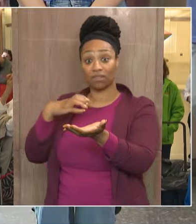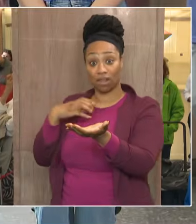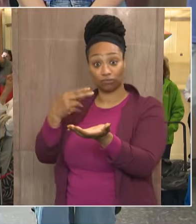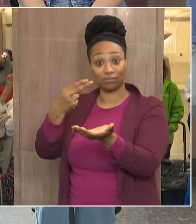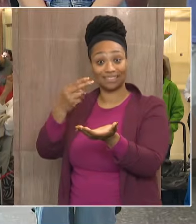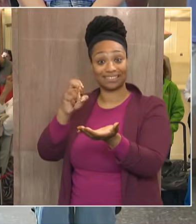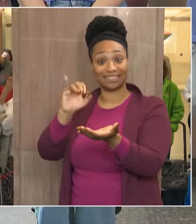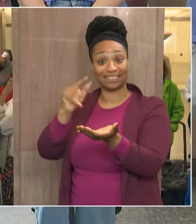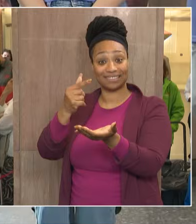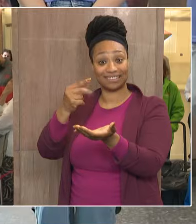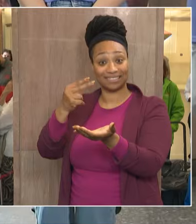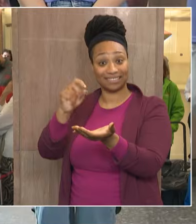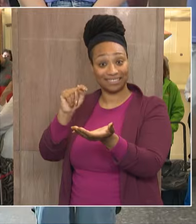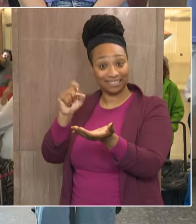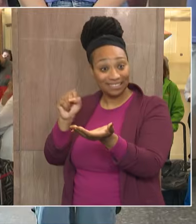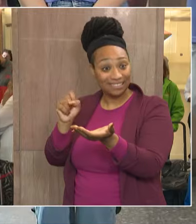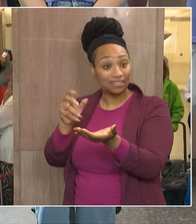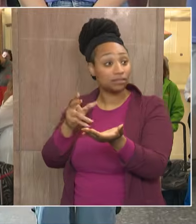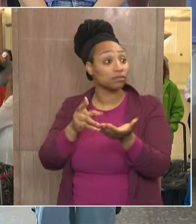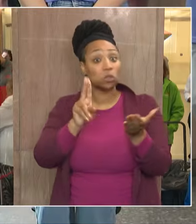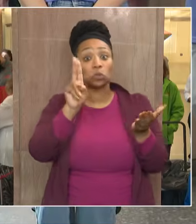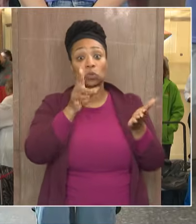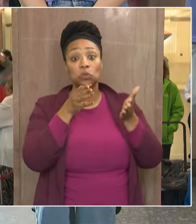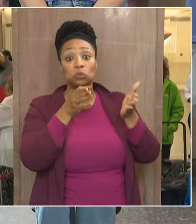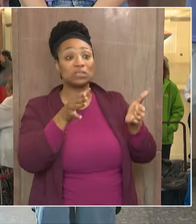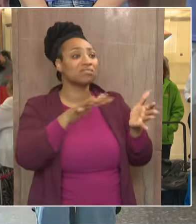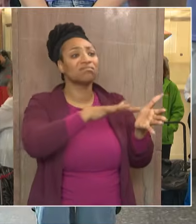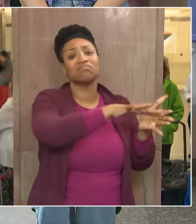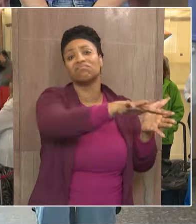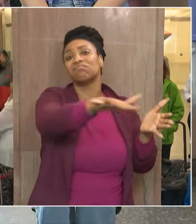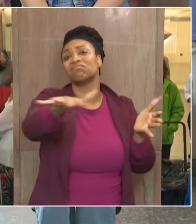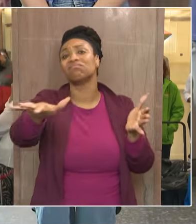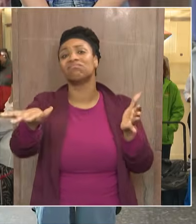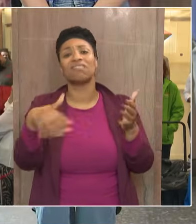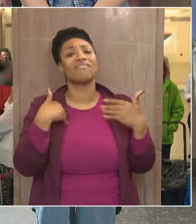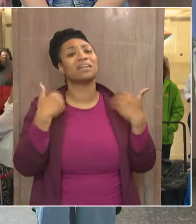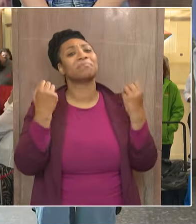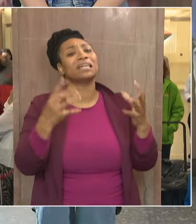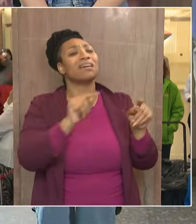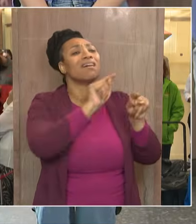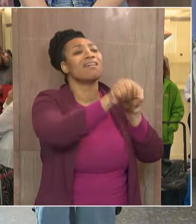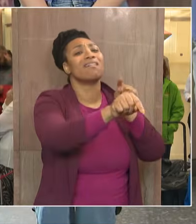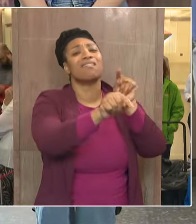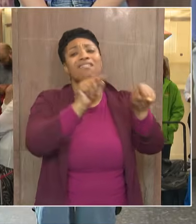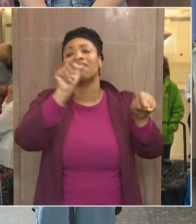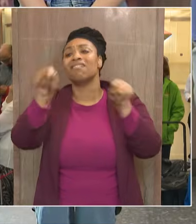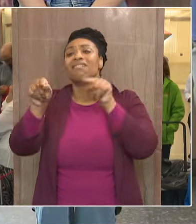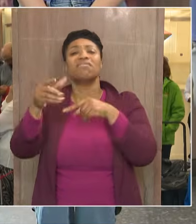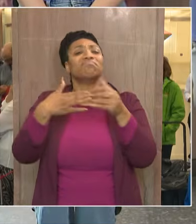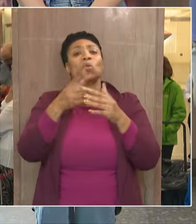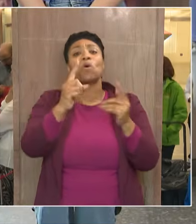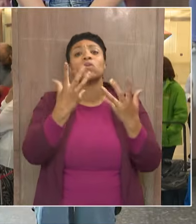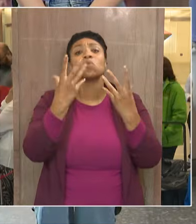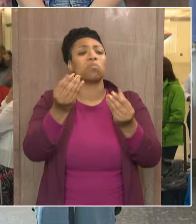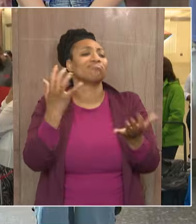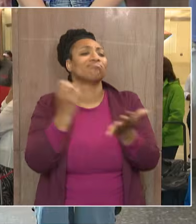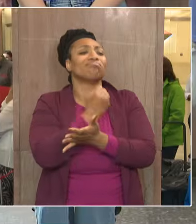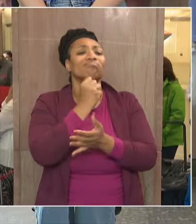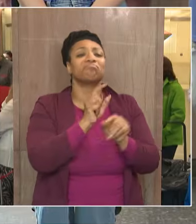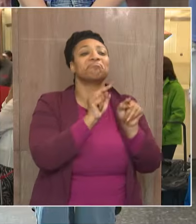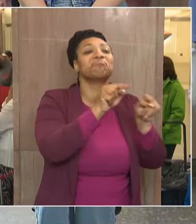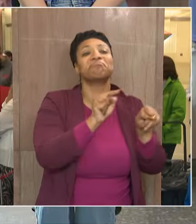participating main streets, 5 participating bids, the apps will help you discover new experiences, the artists and